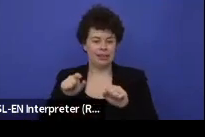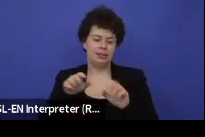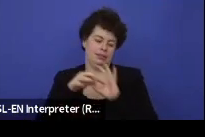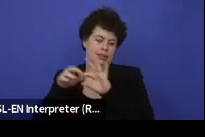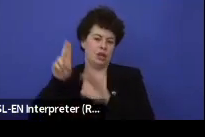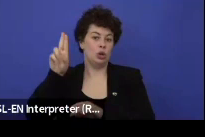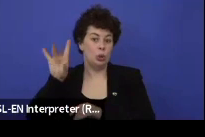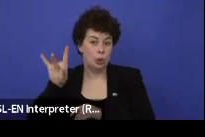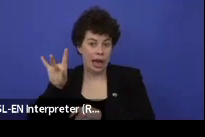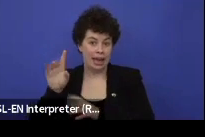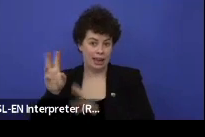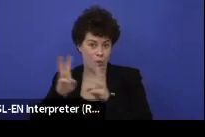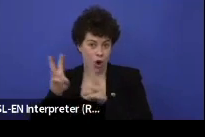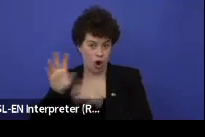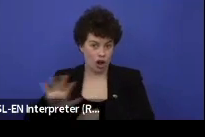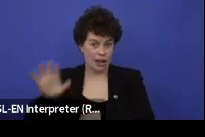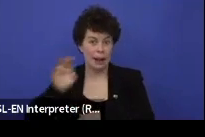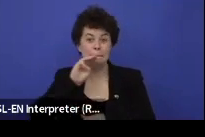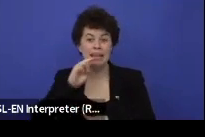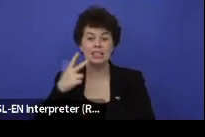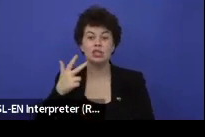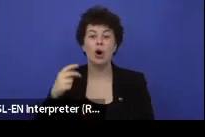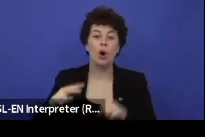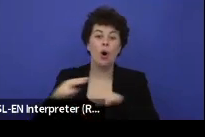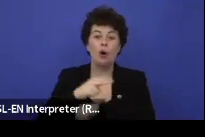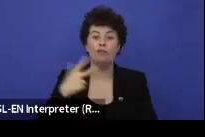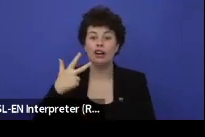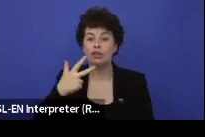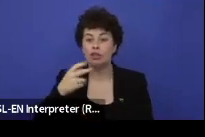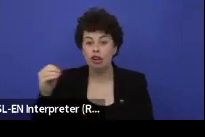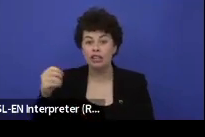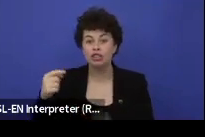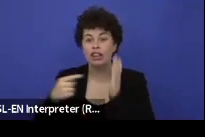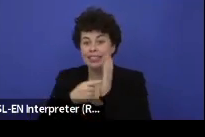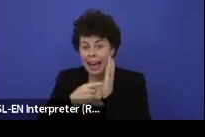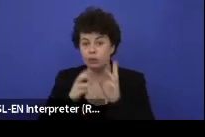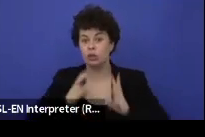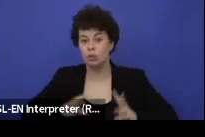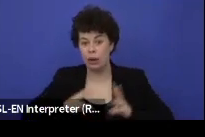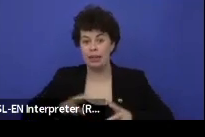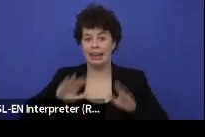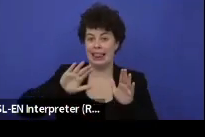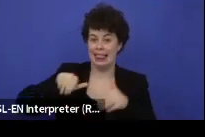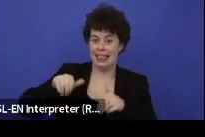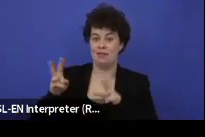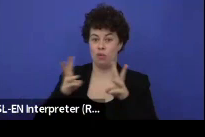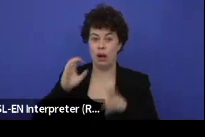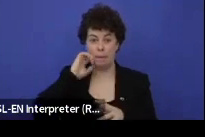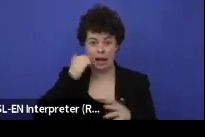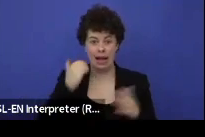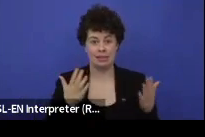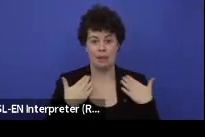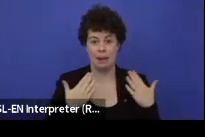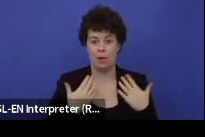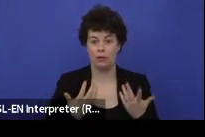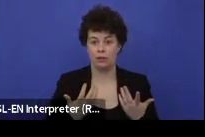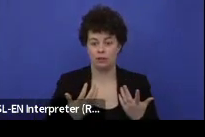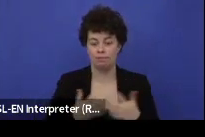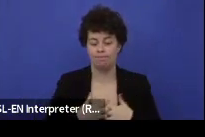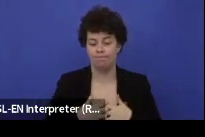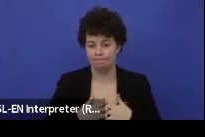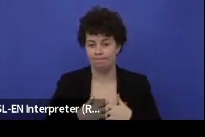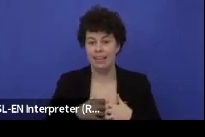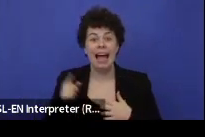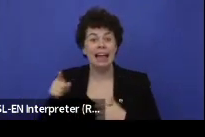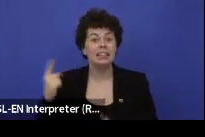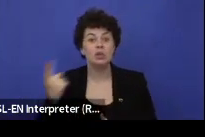workforce, it's over 300,000 women have left work as a result of their menopause. And actually, these are only the people that